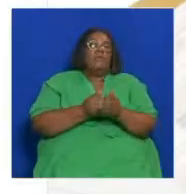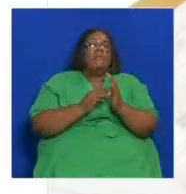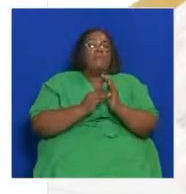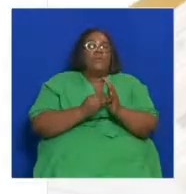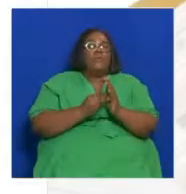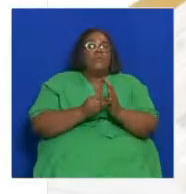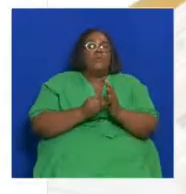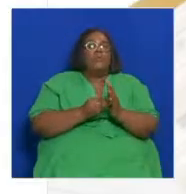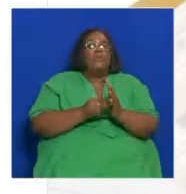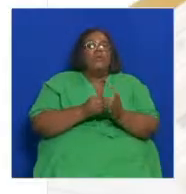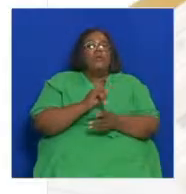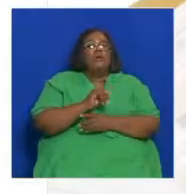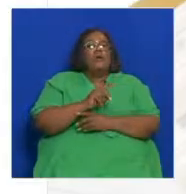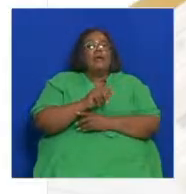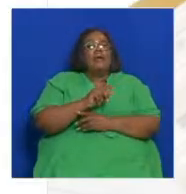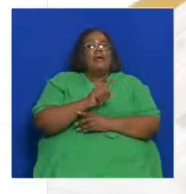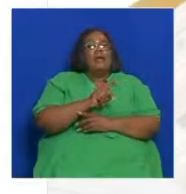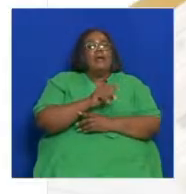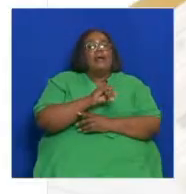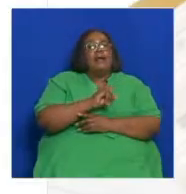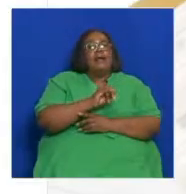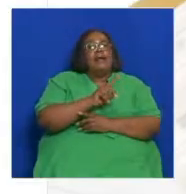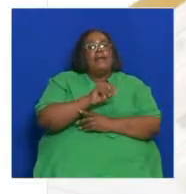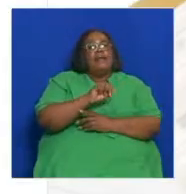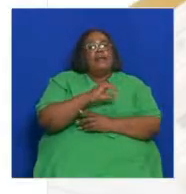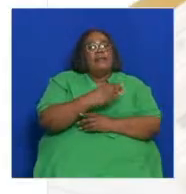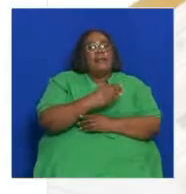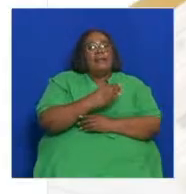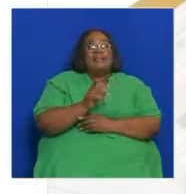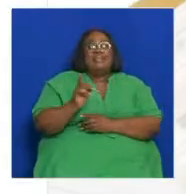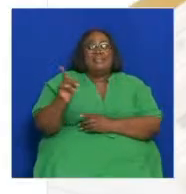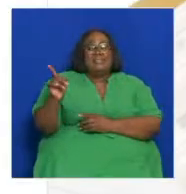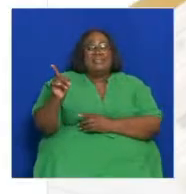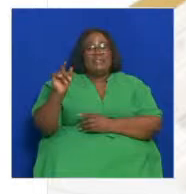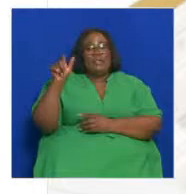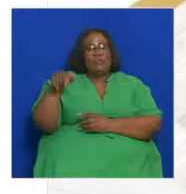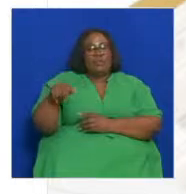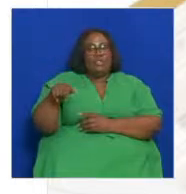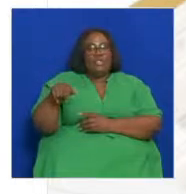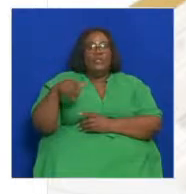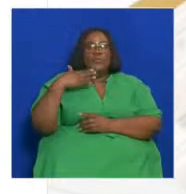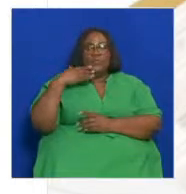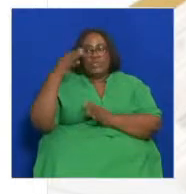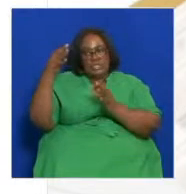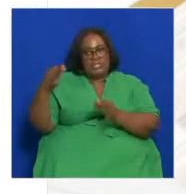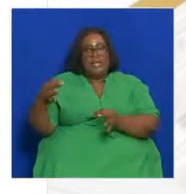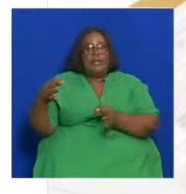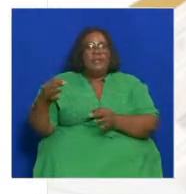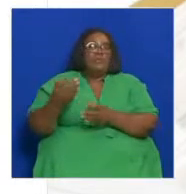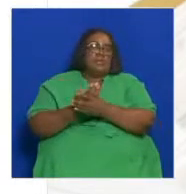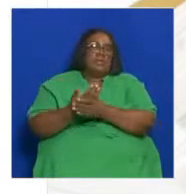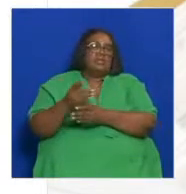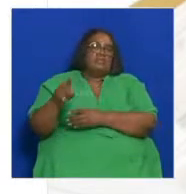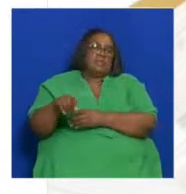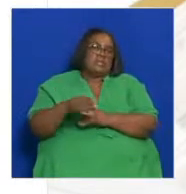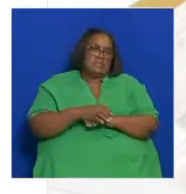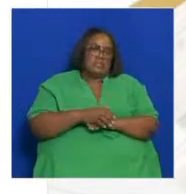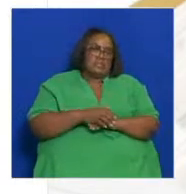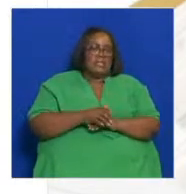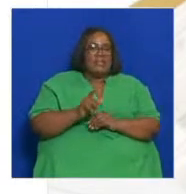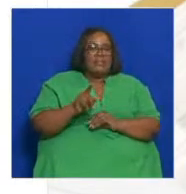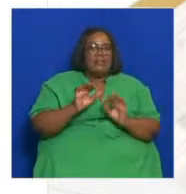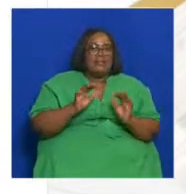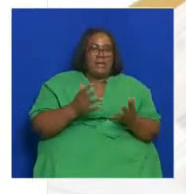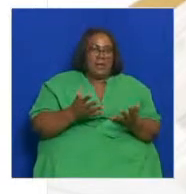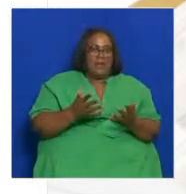that the prosecutor is ultimately the person who must take the decision on the matter. This is how the issue